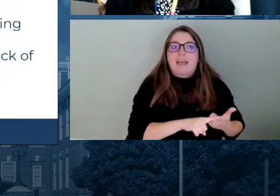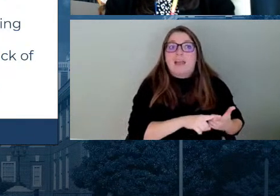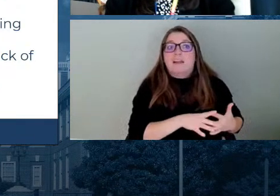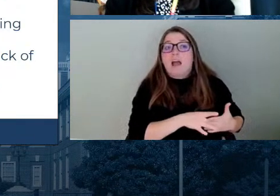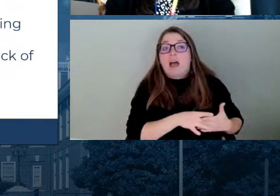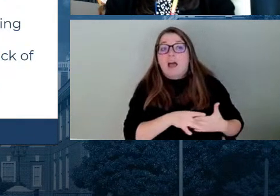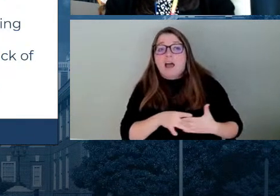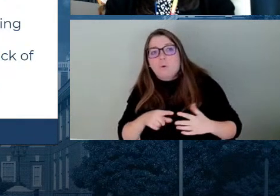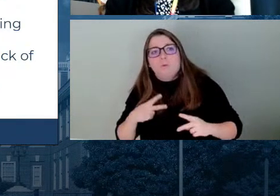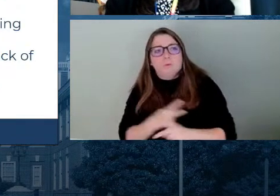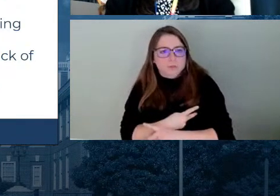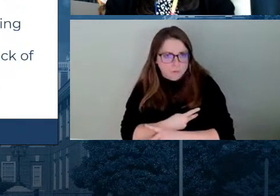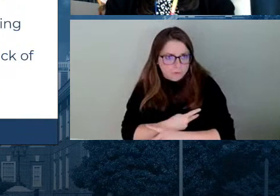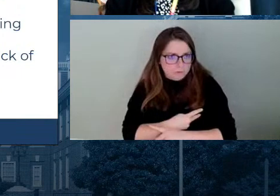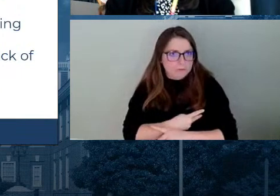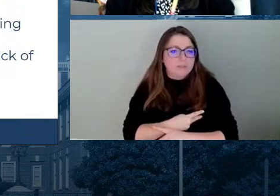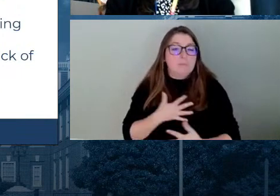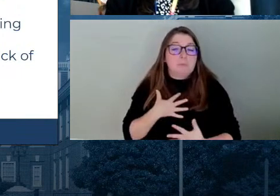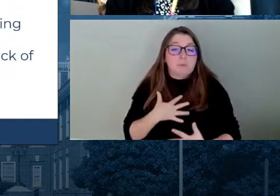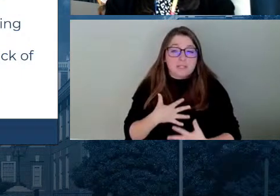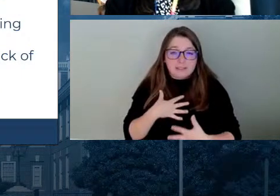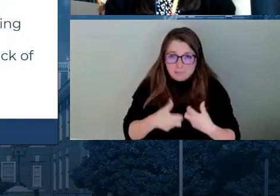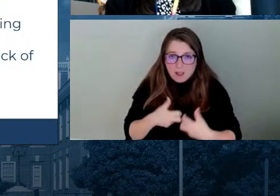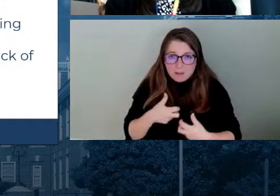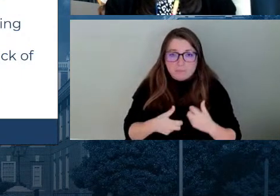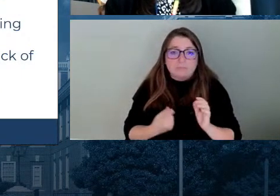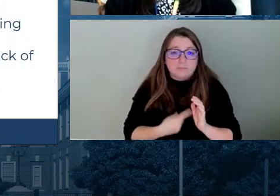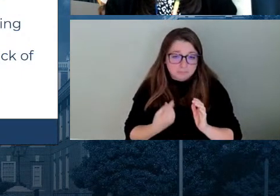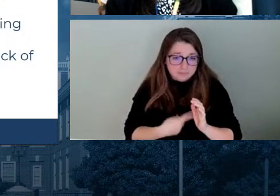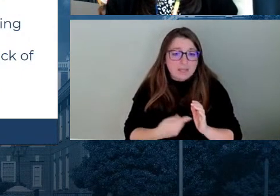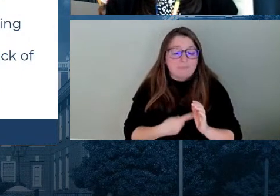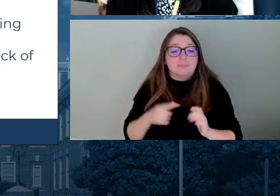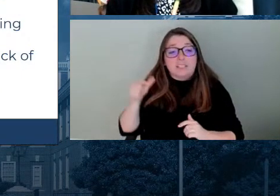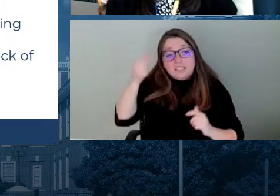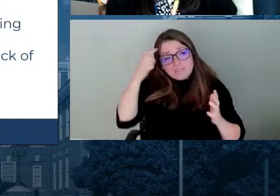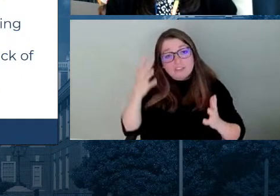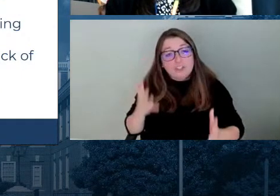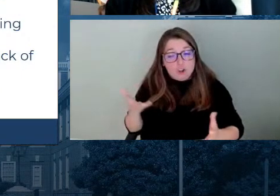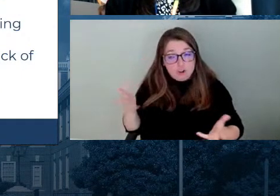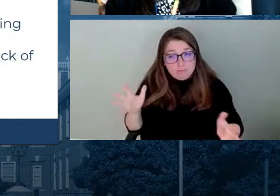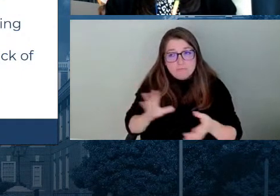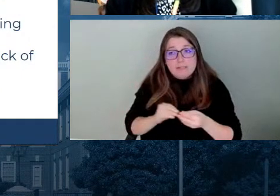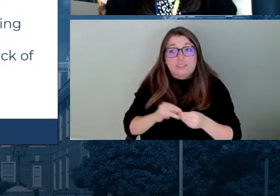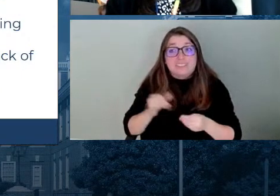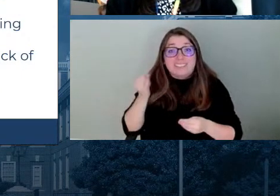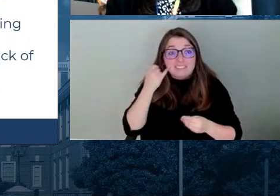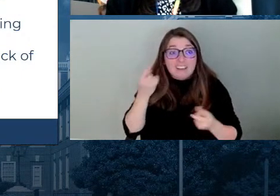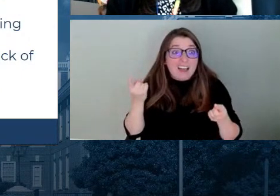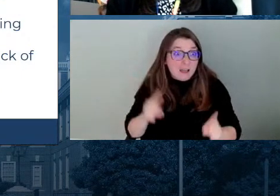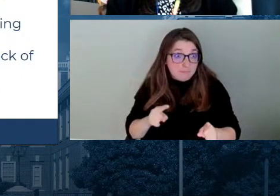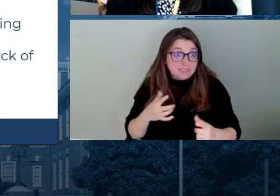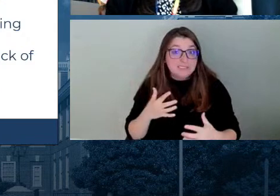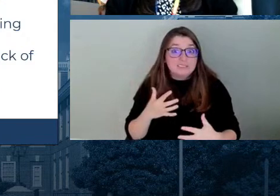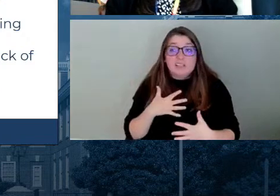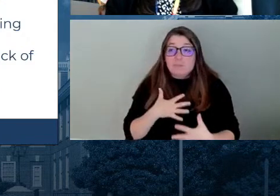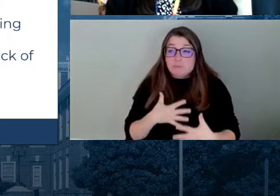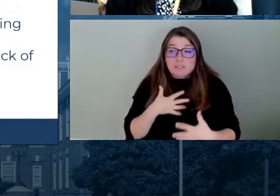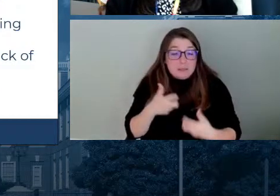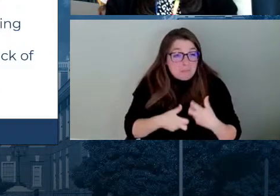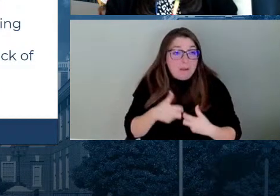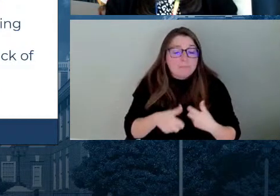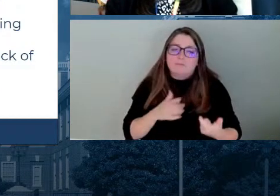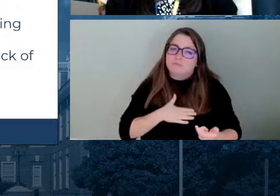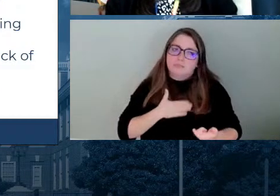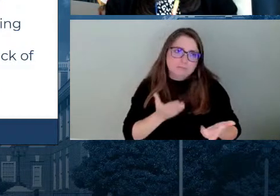this case where there are breathing issues, as the governor said, we absolutely want to encourage people to seek emergency care. If